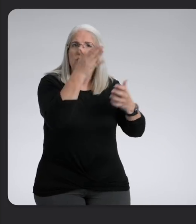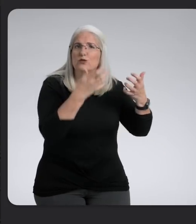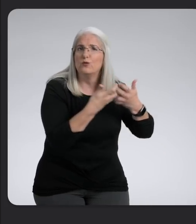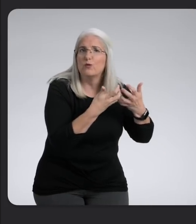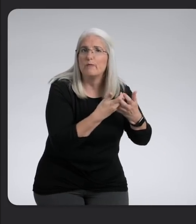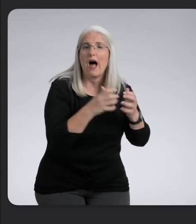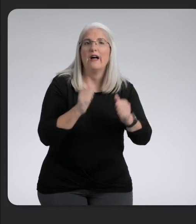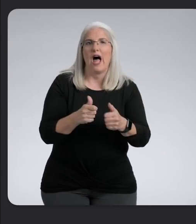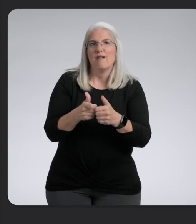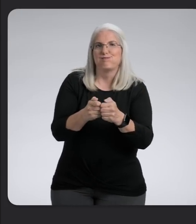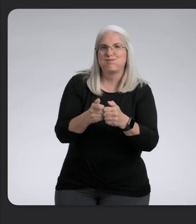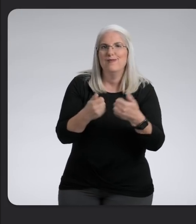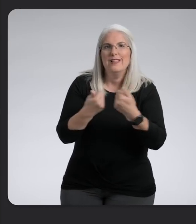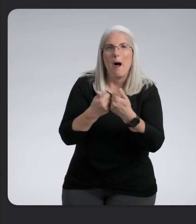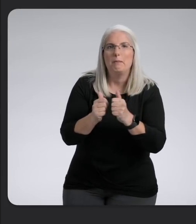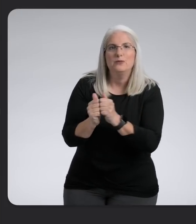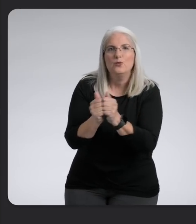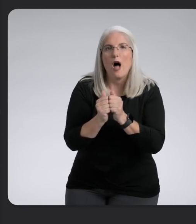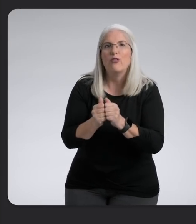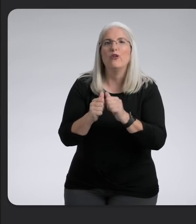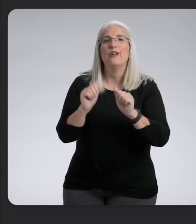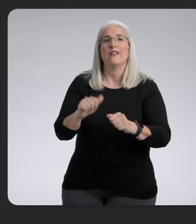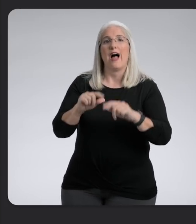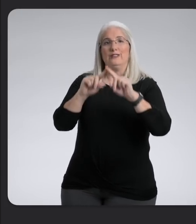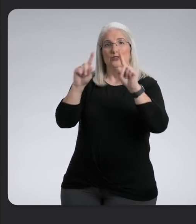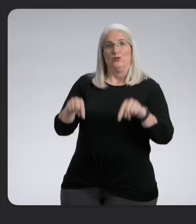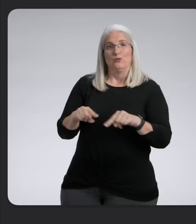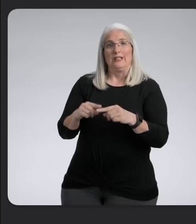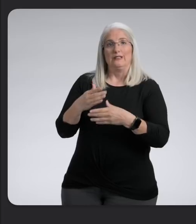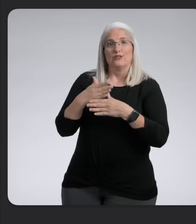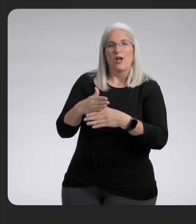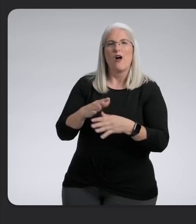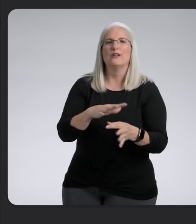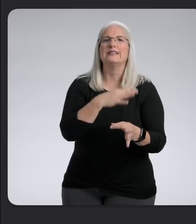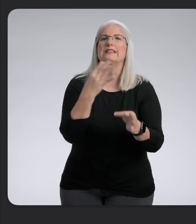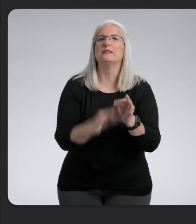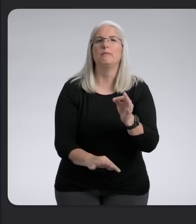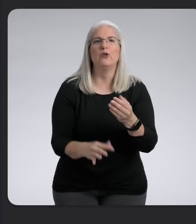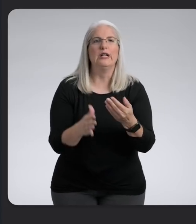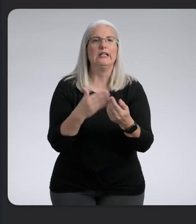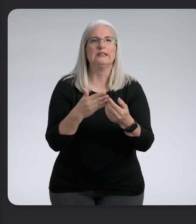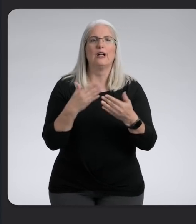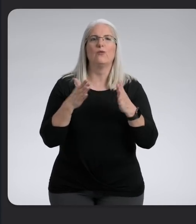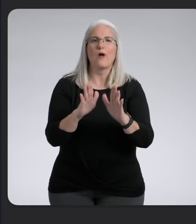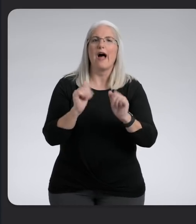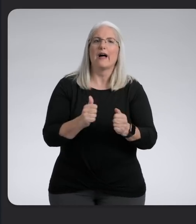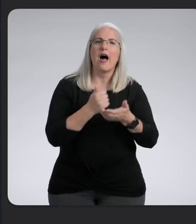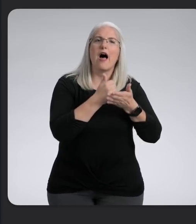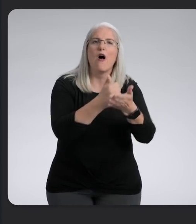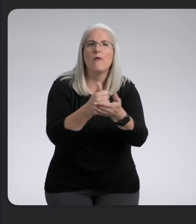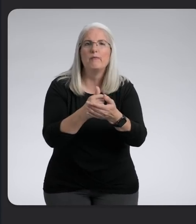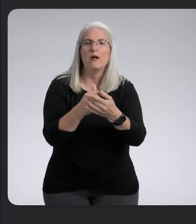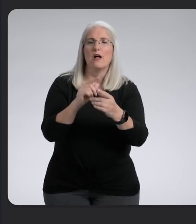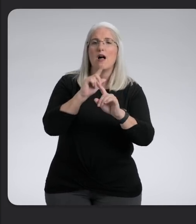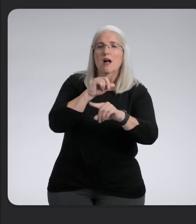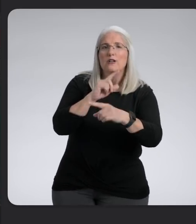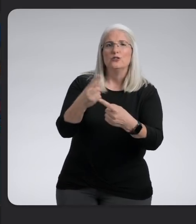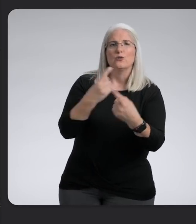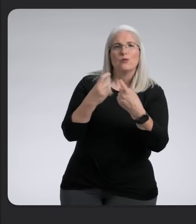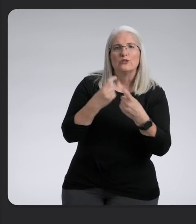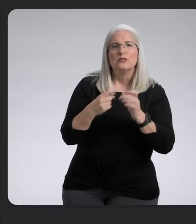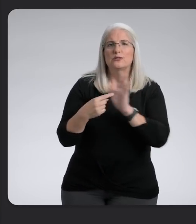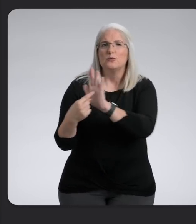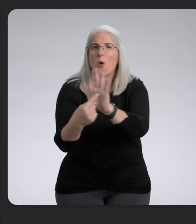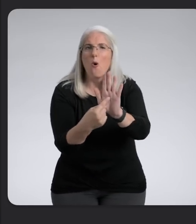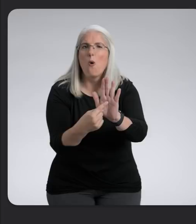game. Screen sharing is also a simple and super effective way to help someone out and answer questions right in the moment. And it